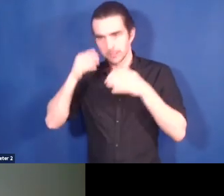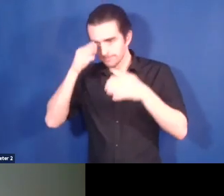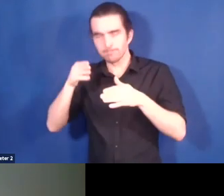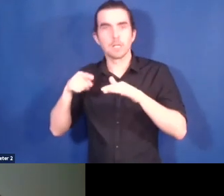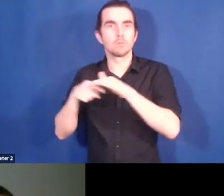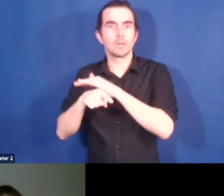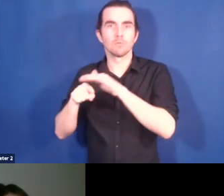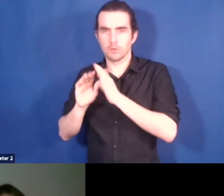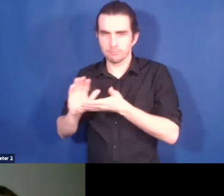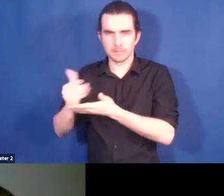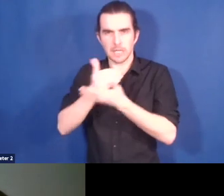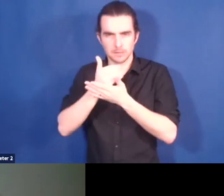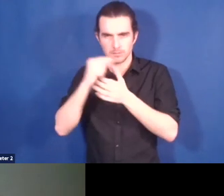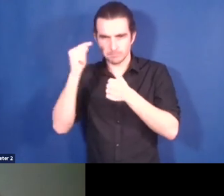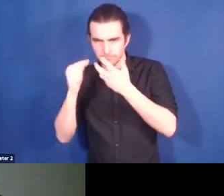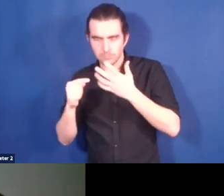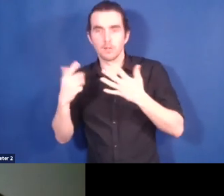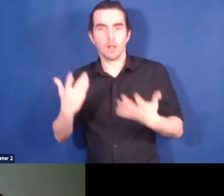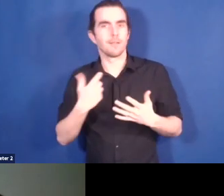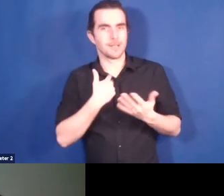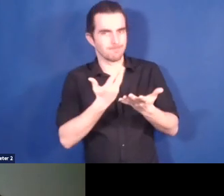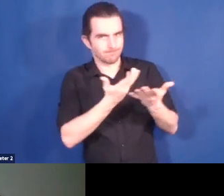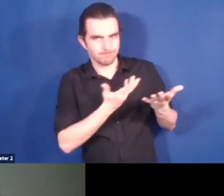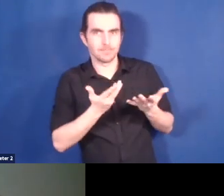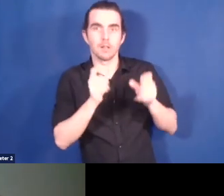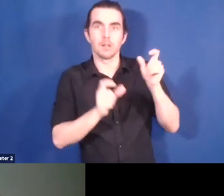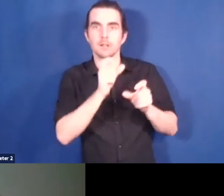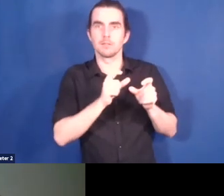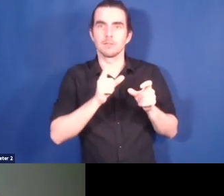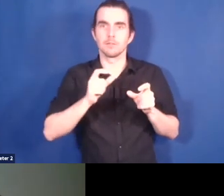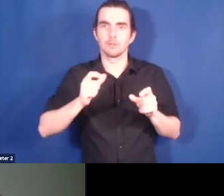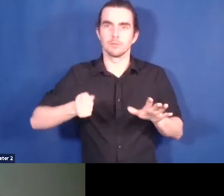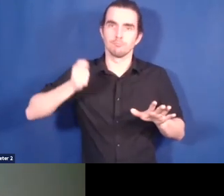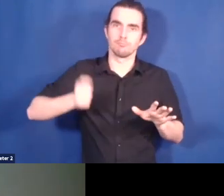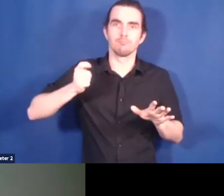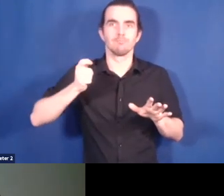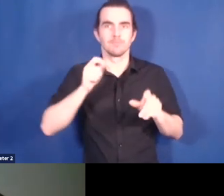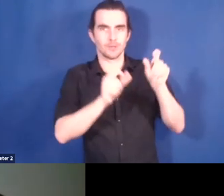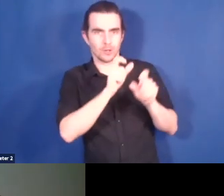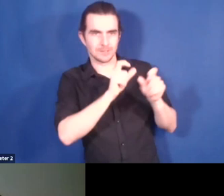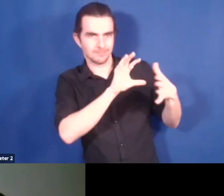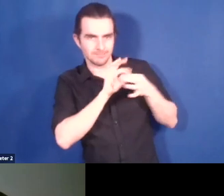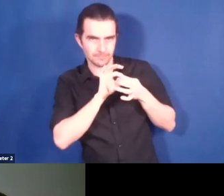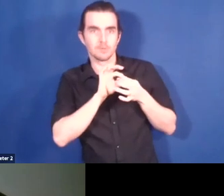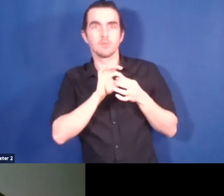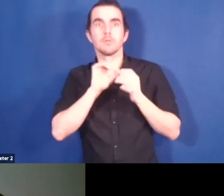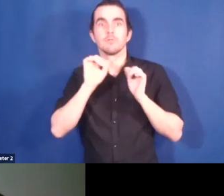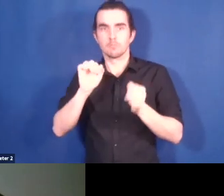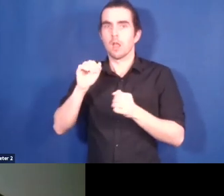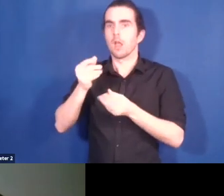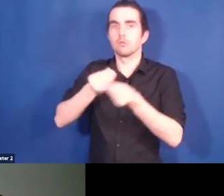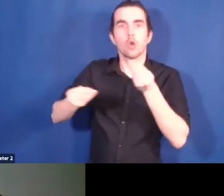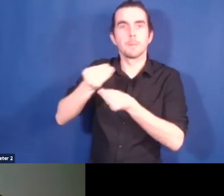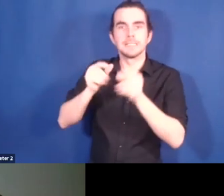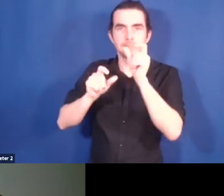anthropologists, as well as the computer scientists. And GAIN can make that possible. And that's what we need to be